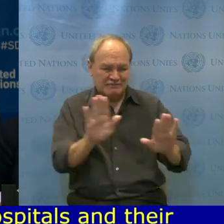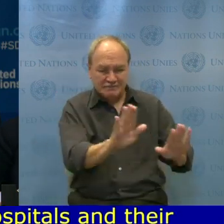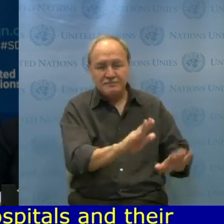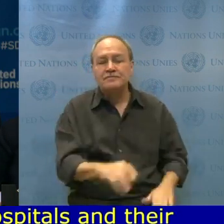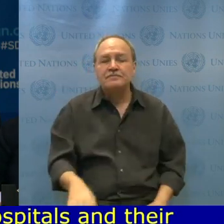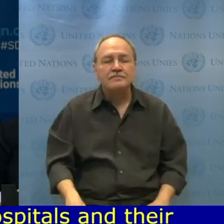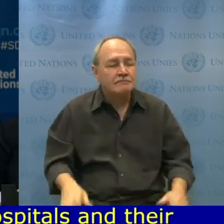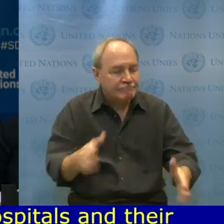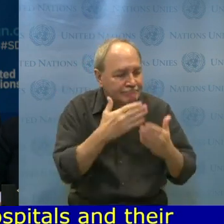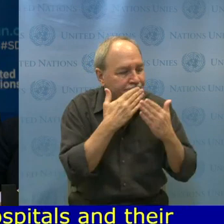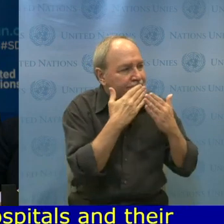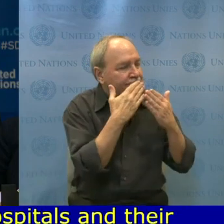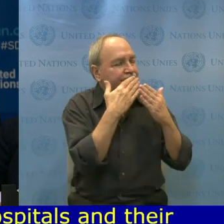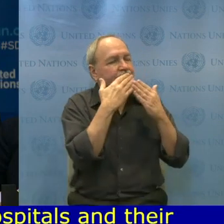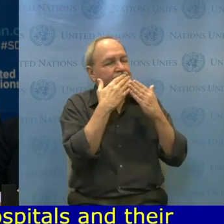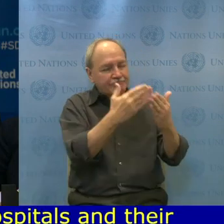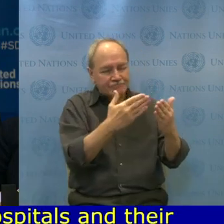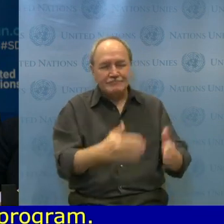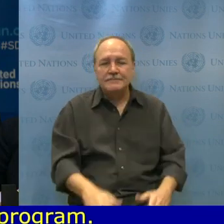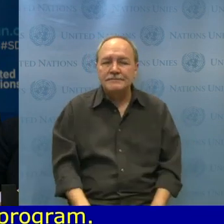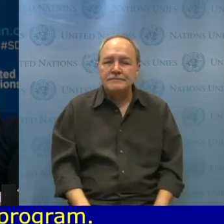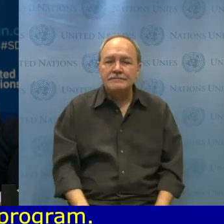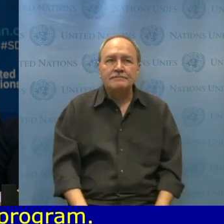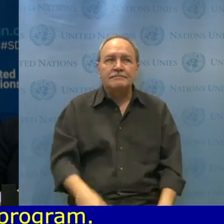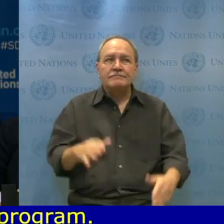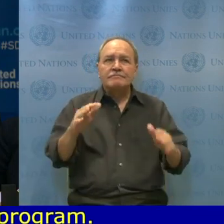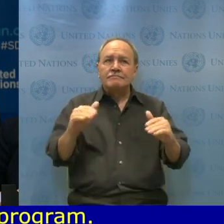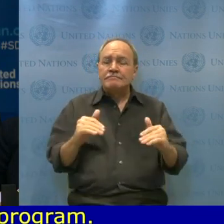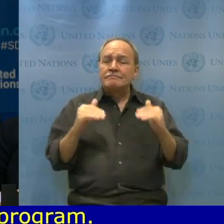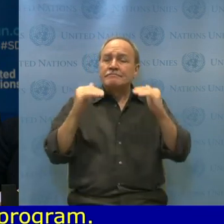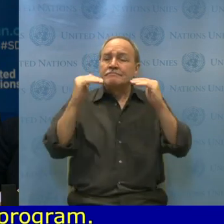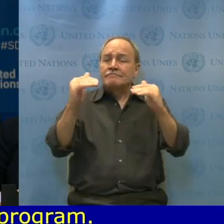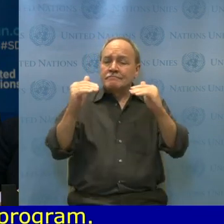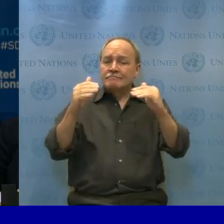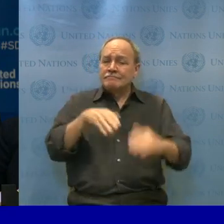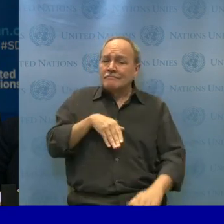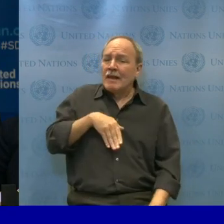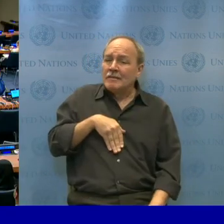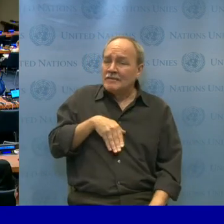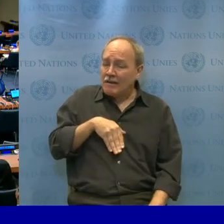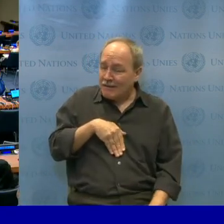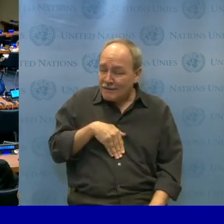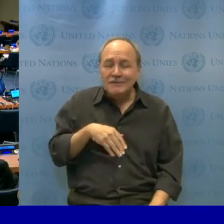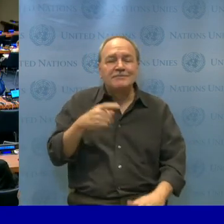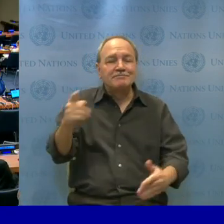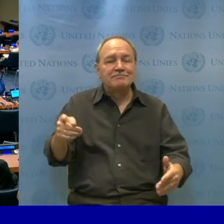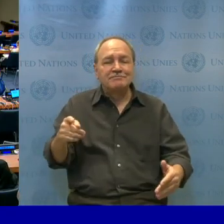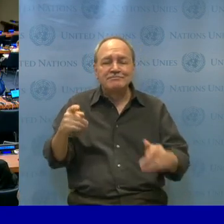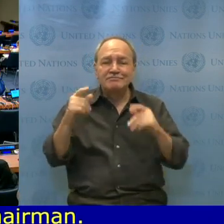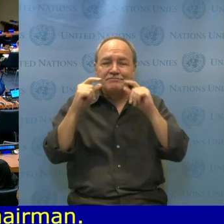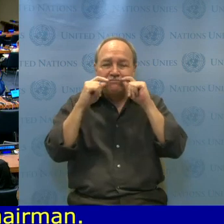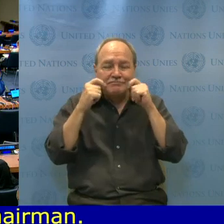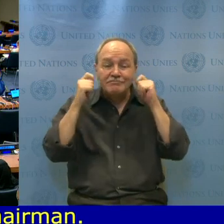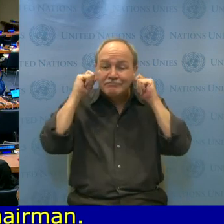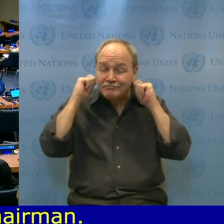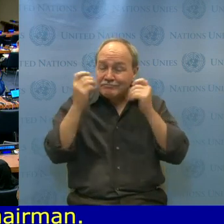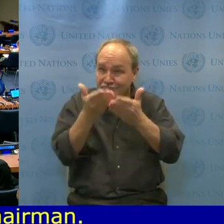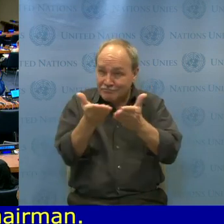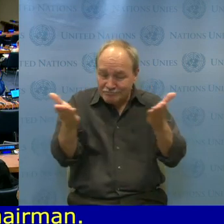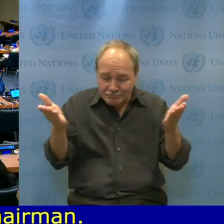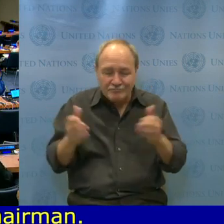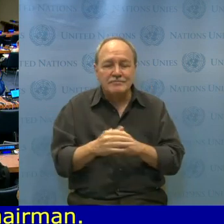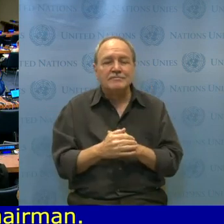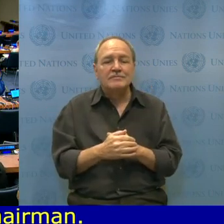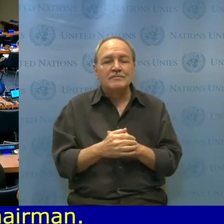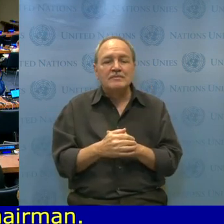Chairman. Excellencies, distinguished delegates, ladies and gentlemen, Sustainable Development Goal 3 seeks to ensure